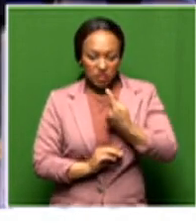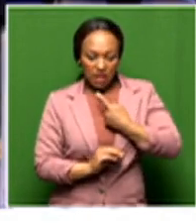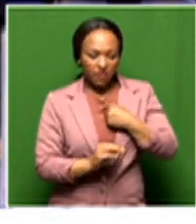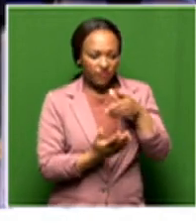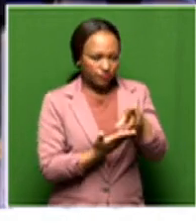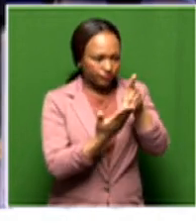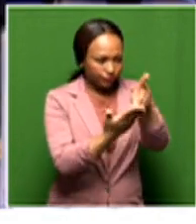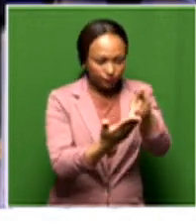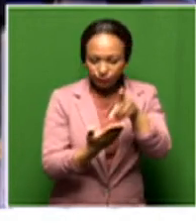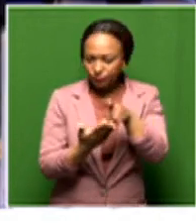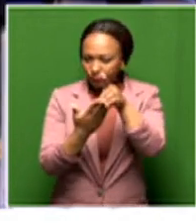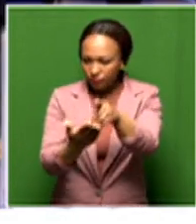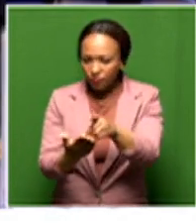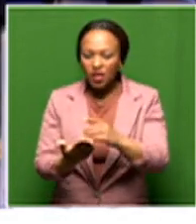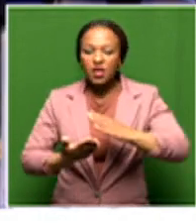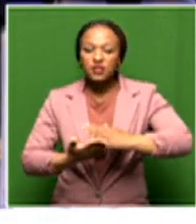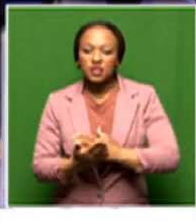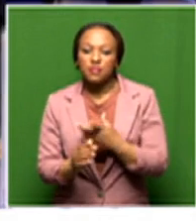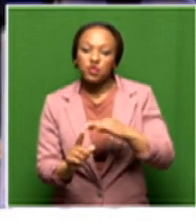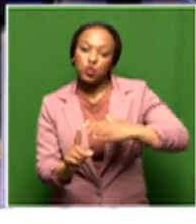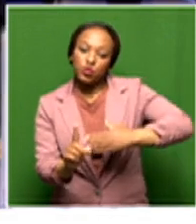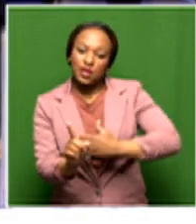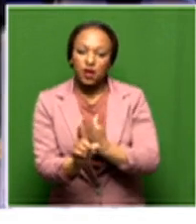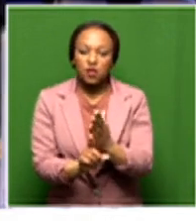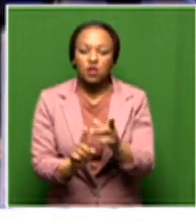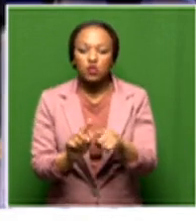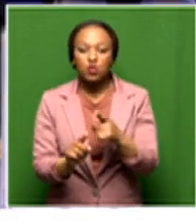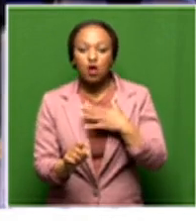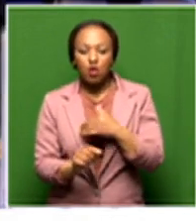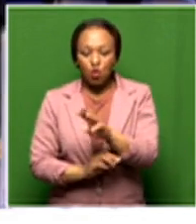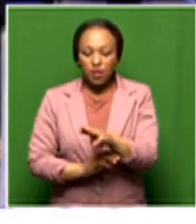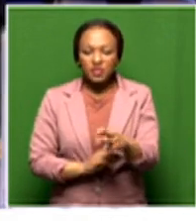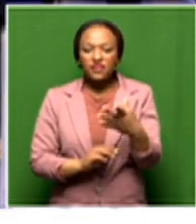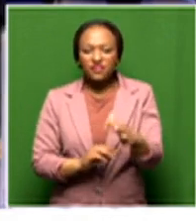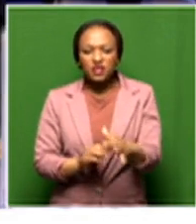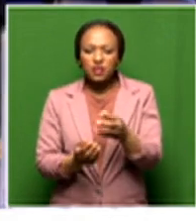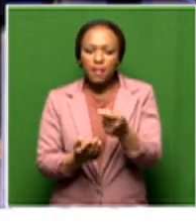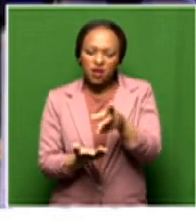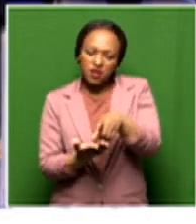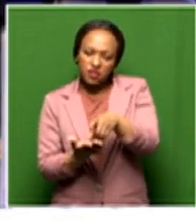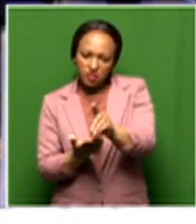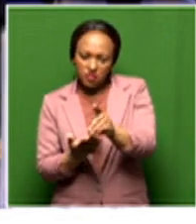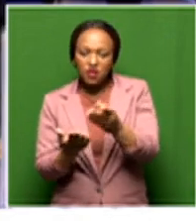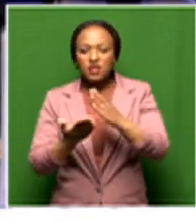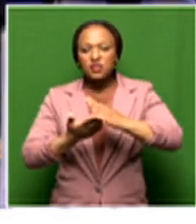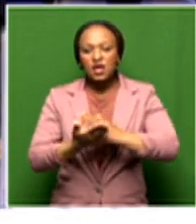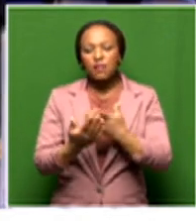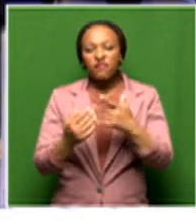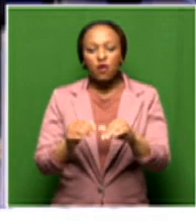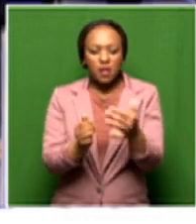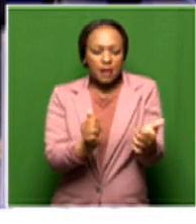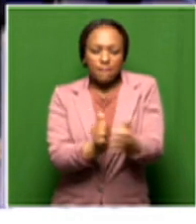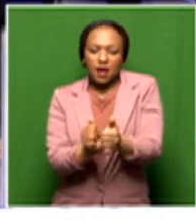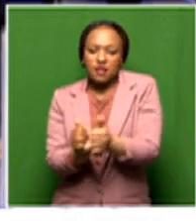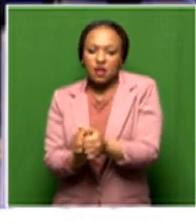fund, either directly through direct donations on our portal website, or through affinity partnerships. So, for